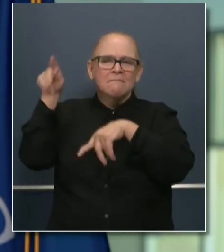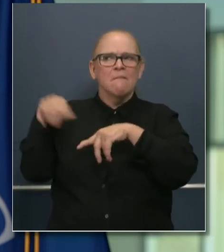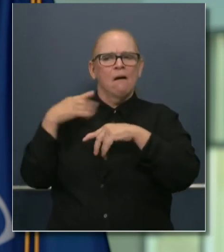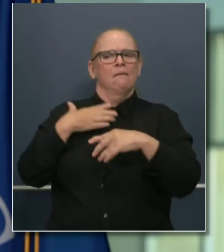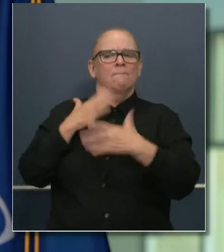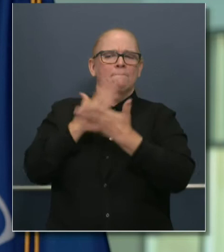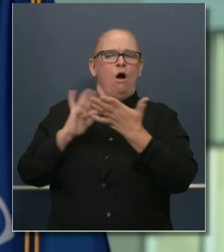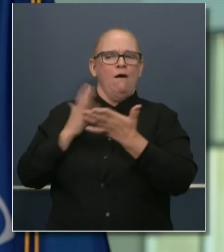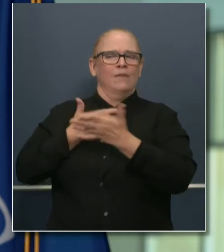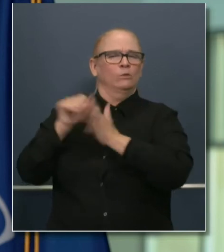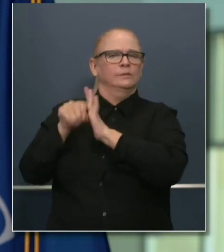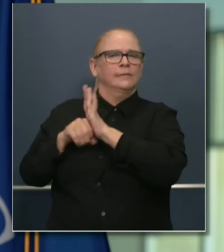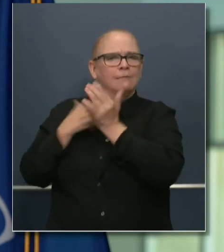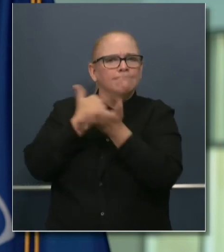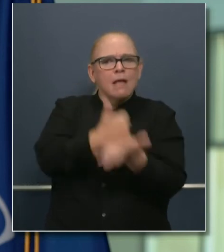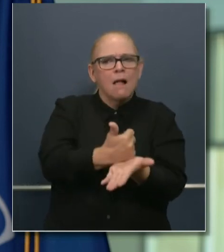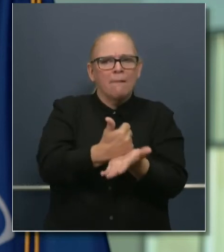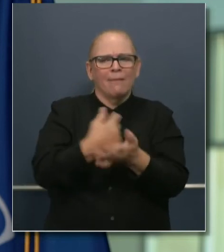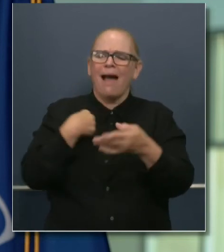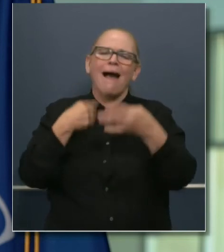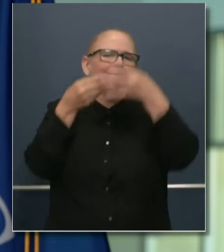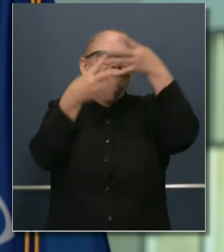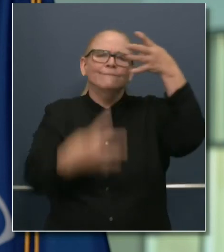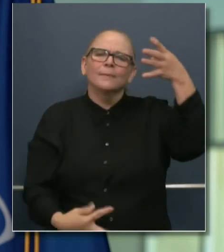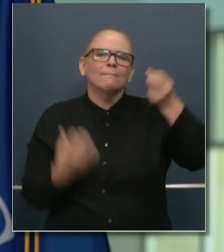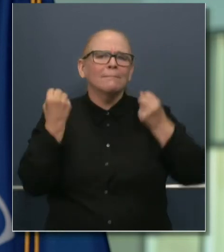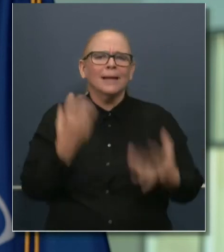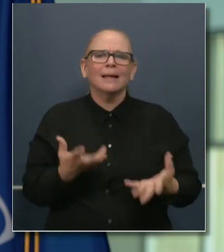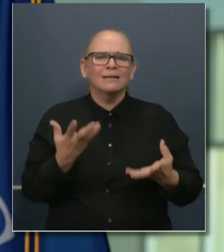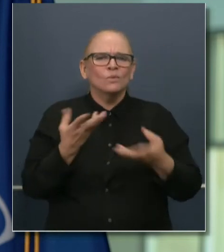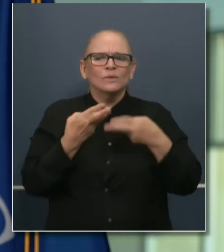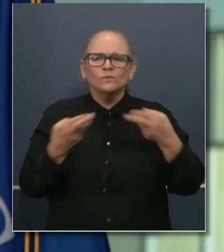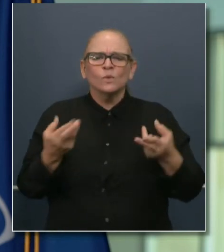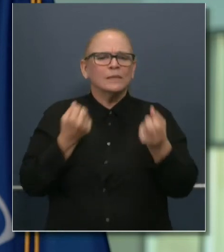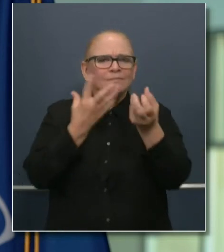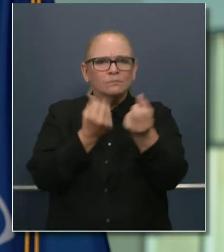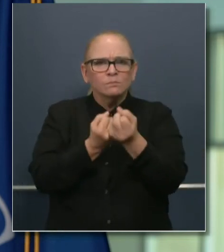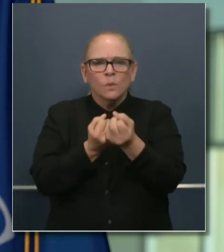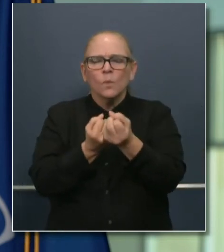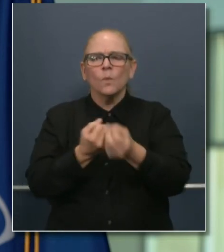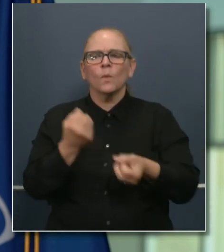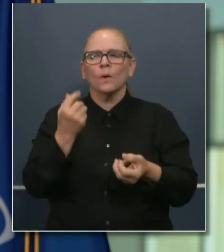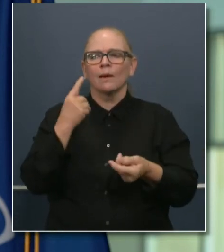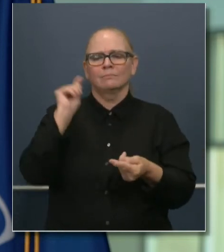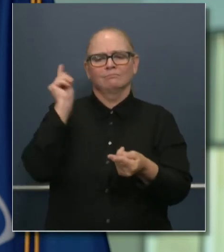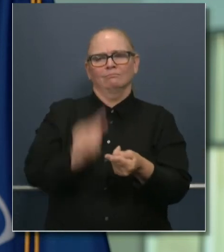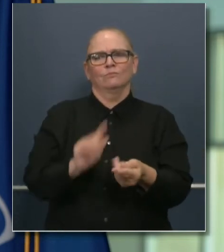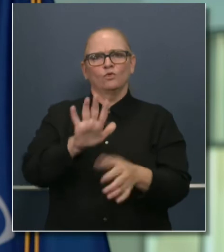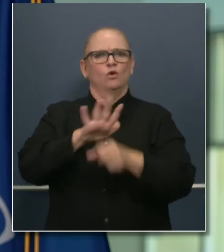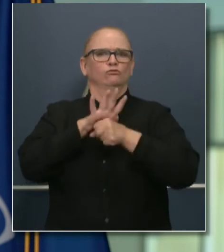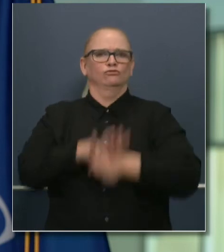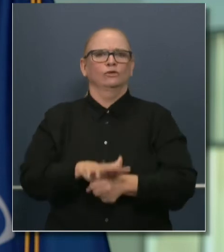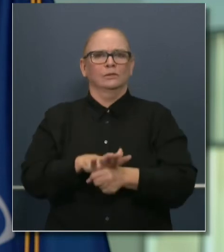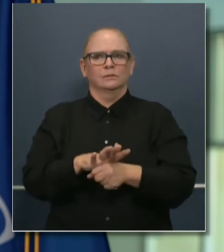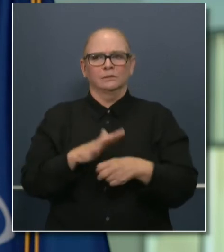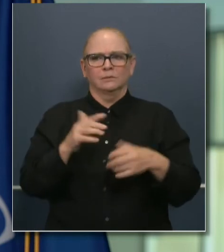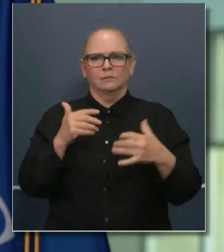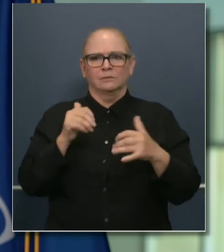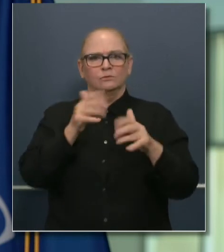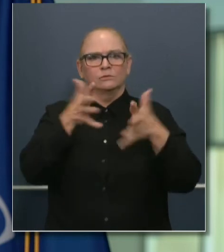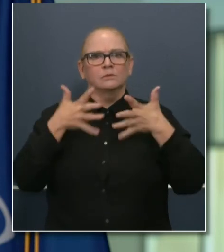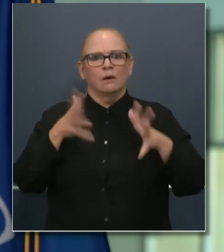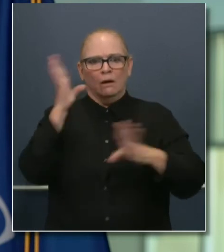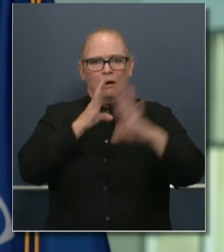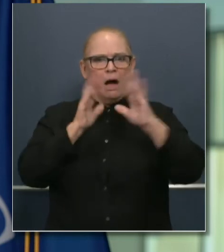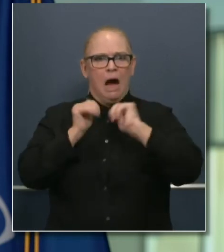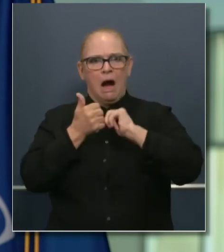what they avail in terms of supports to help mitigate your stress and anxiety. There are all kinds, there's a suite